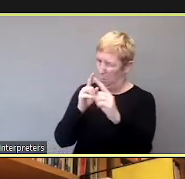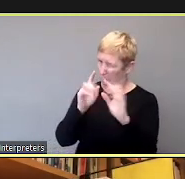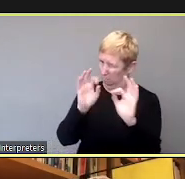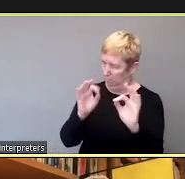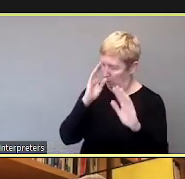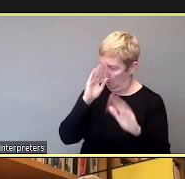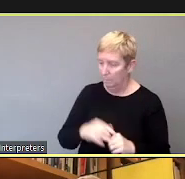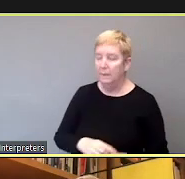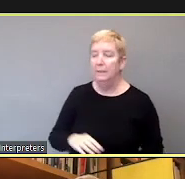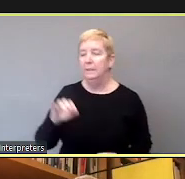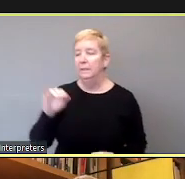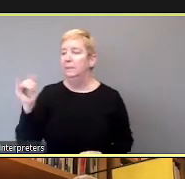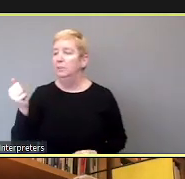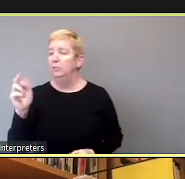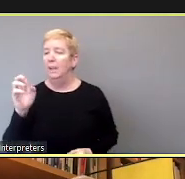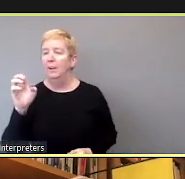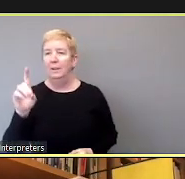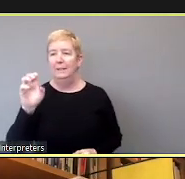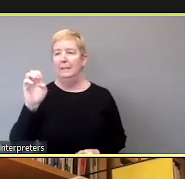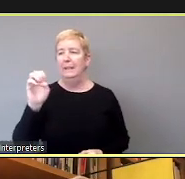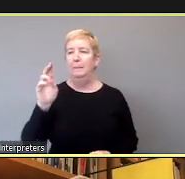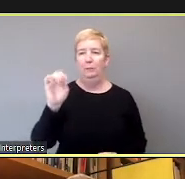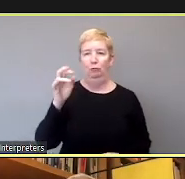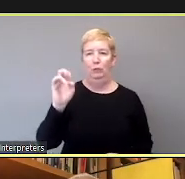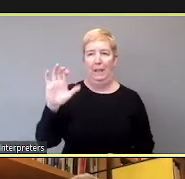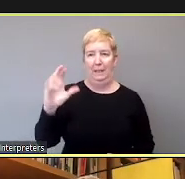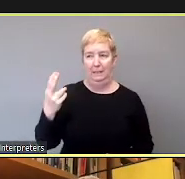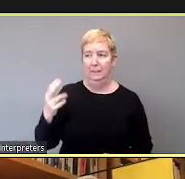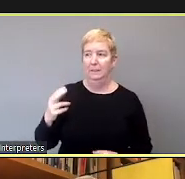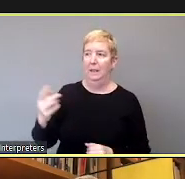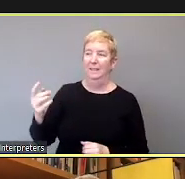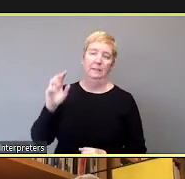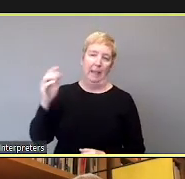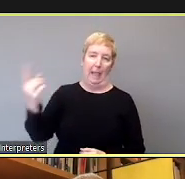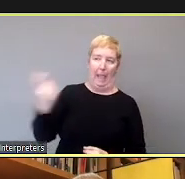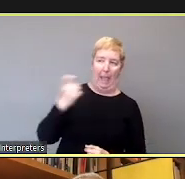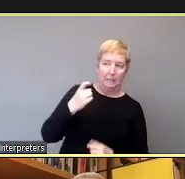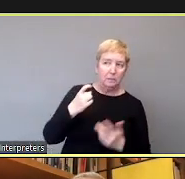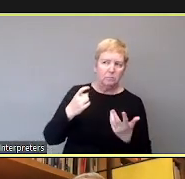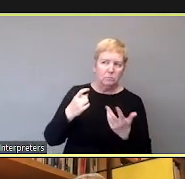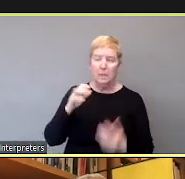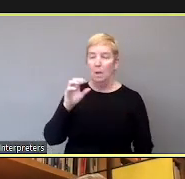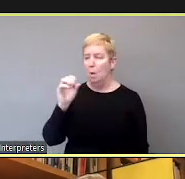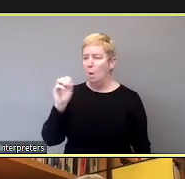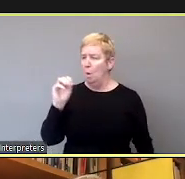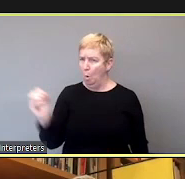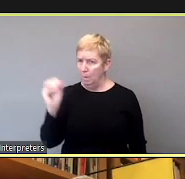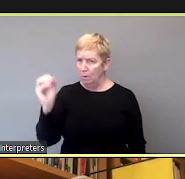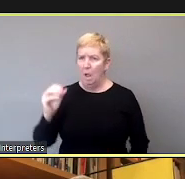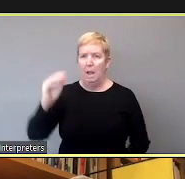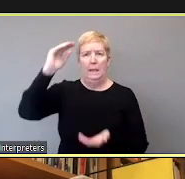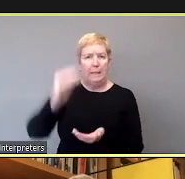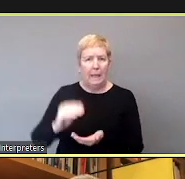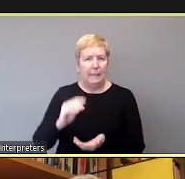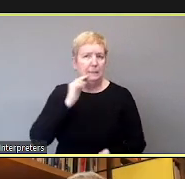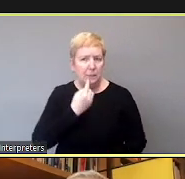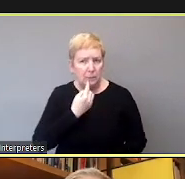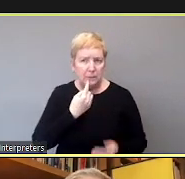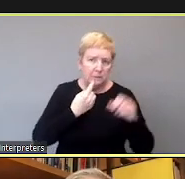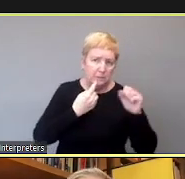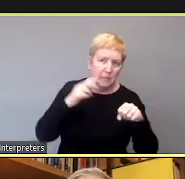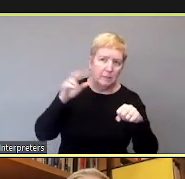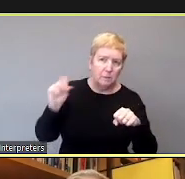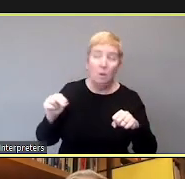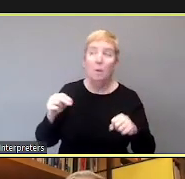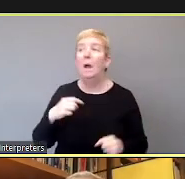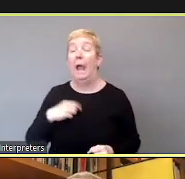KUNM News asked a question I wanted to cover here about whether Omicron is less serious or not. And I think we now have data